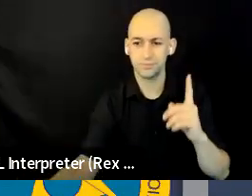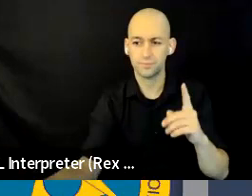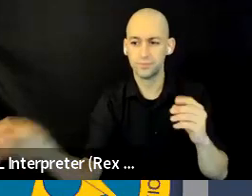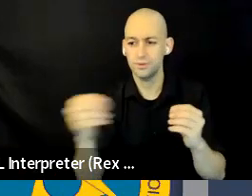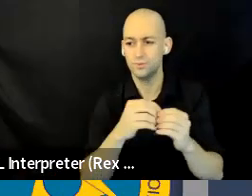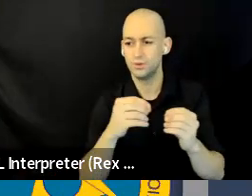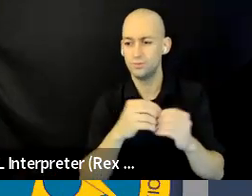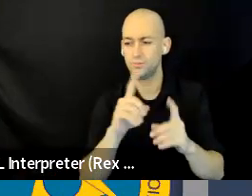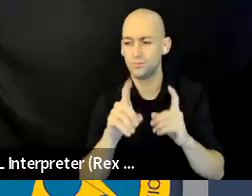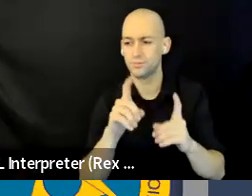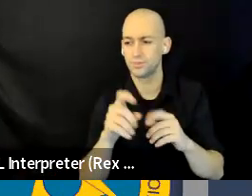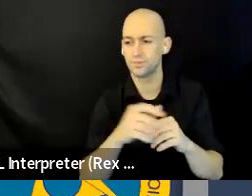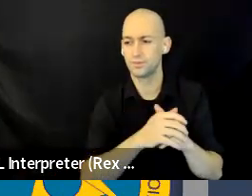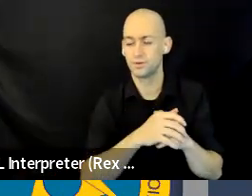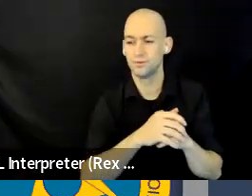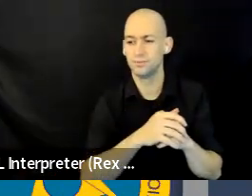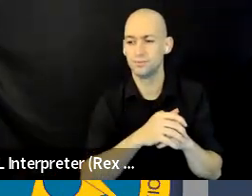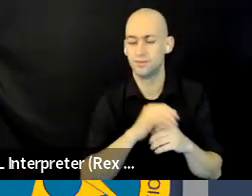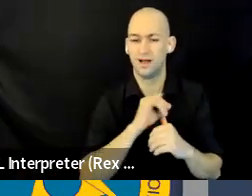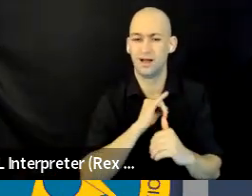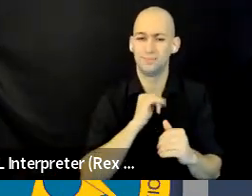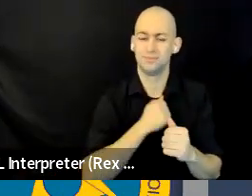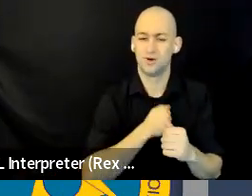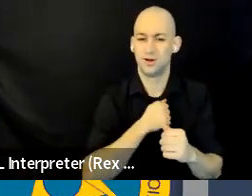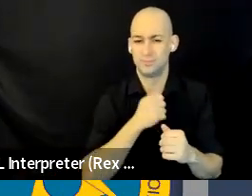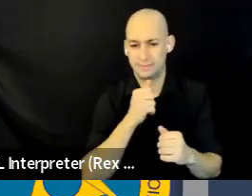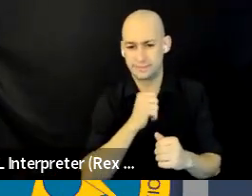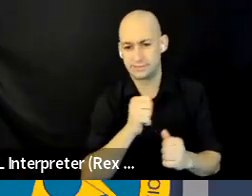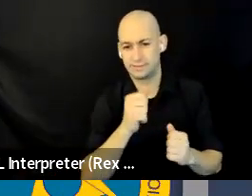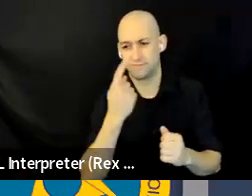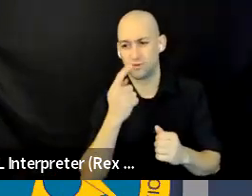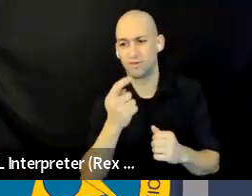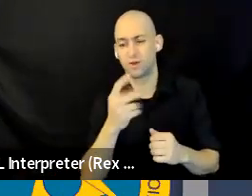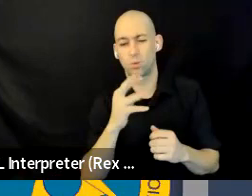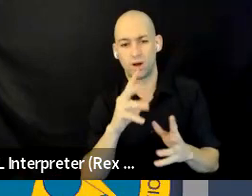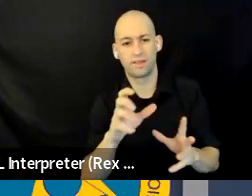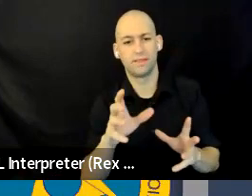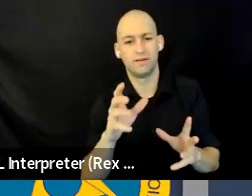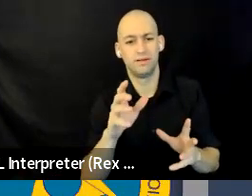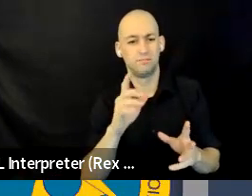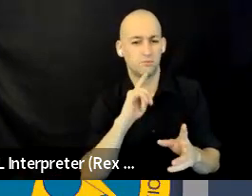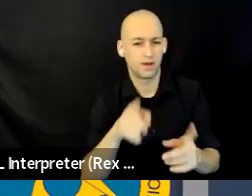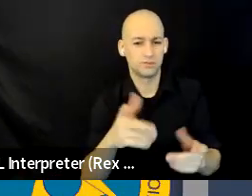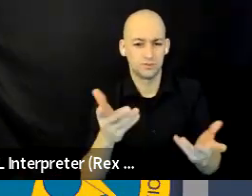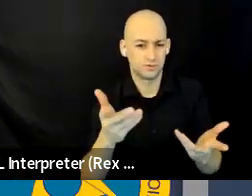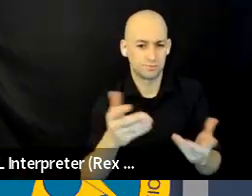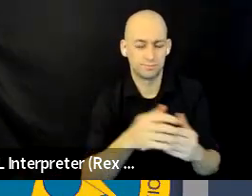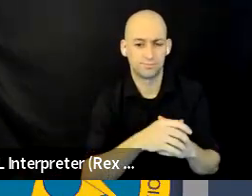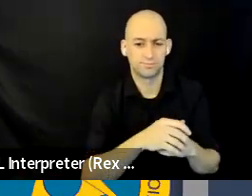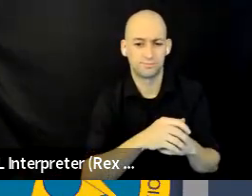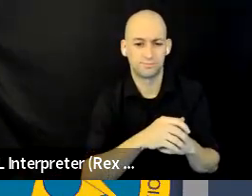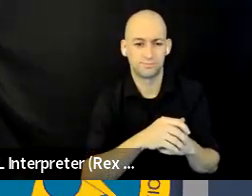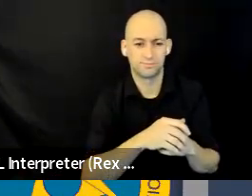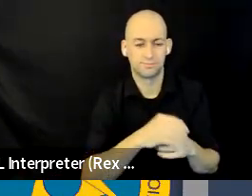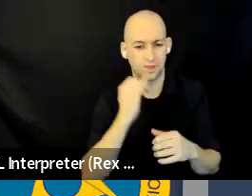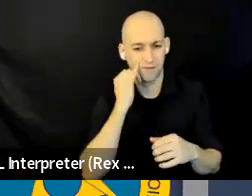I'm sorry, just, Sure. I've been struggling with this for a little while. Maybe you have an answer to it. If,